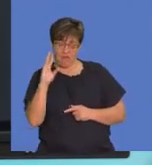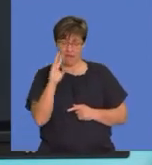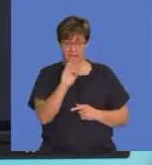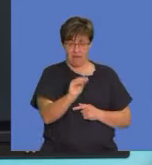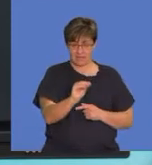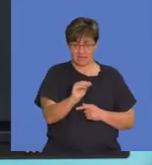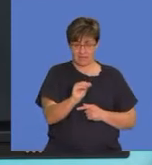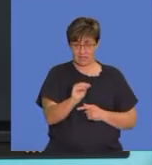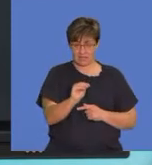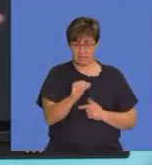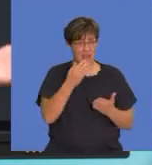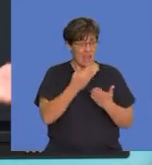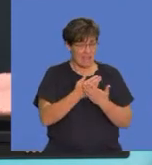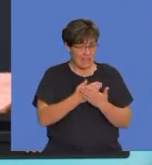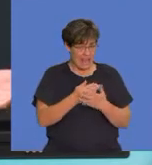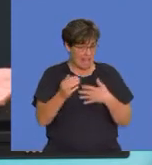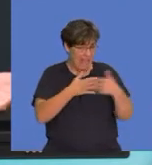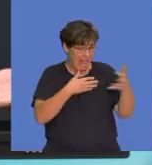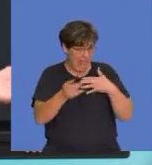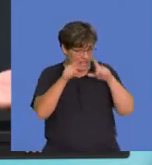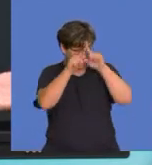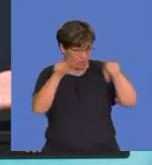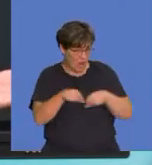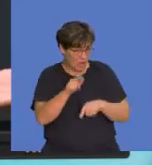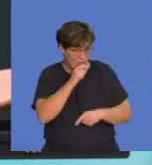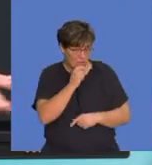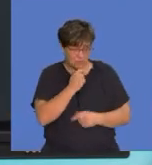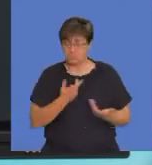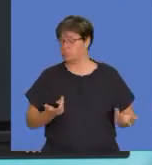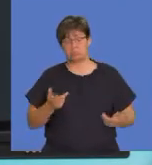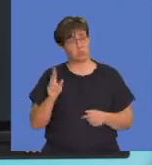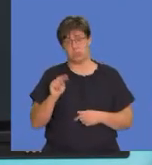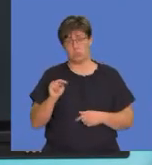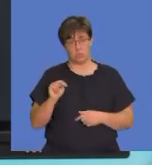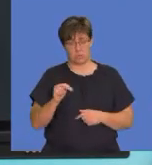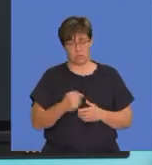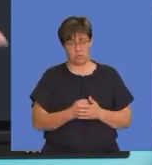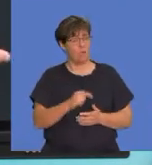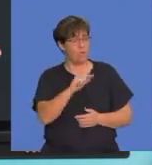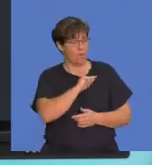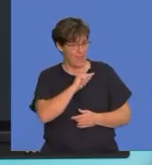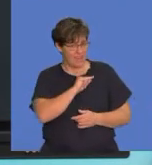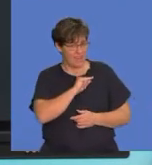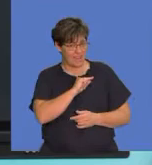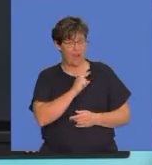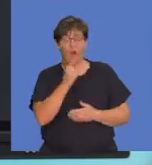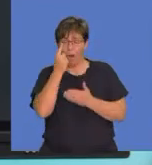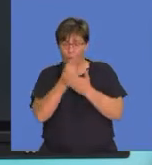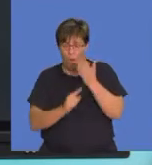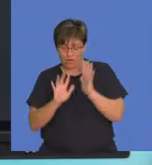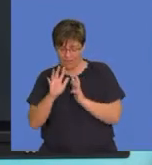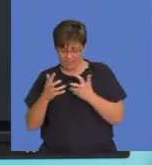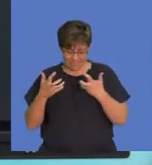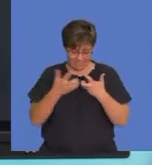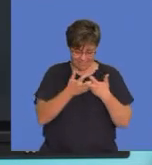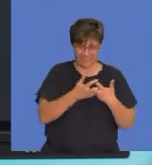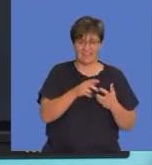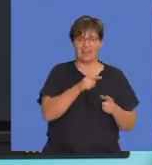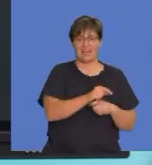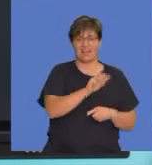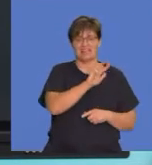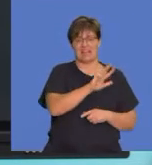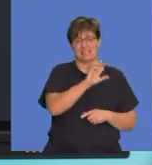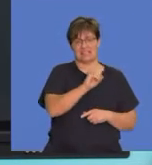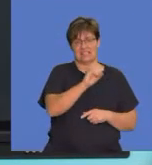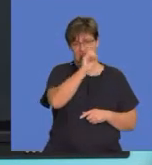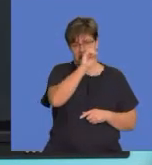to ask the question, can it be used in any triangle? The answer will be no. Why? Because you can not use